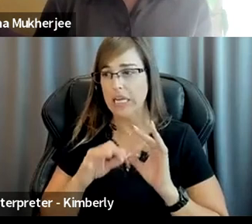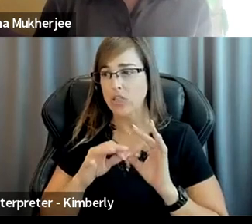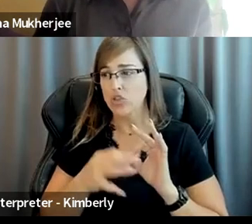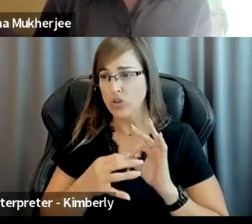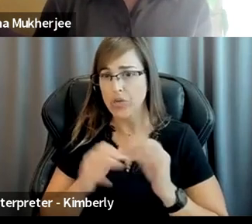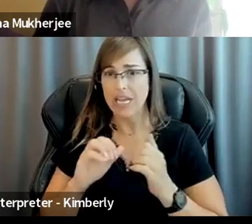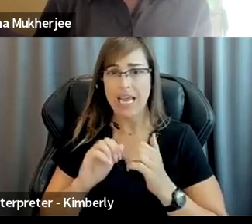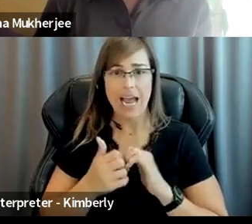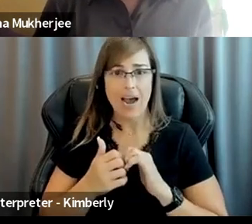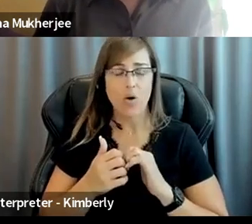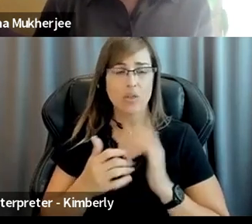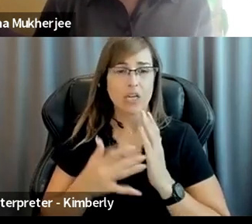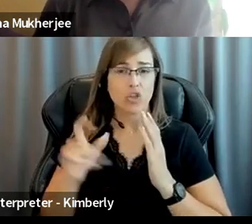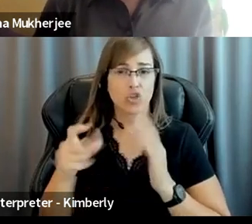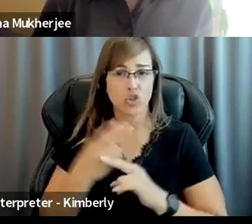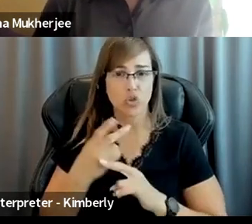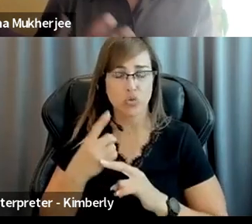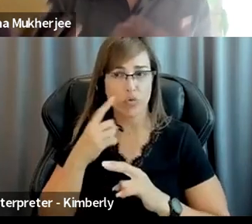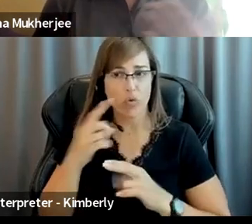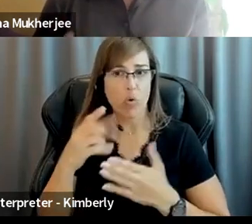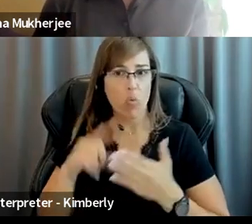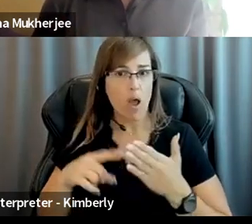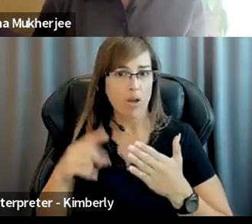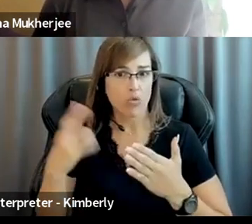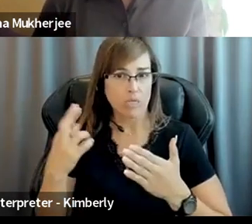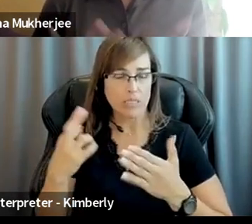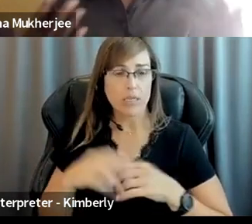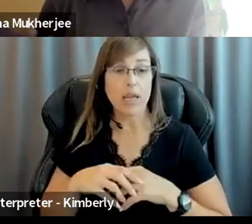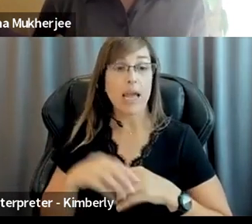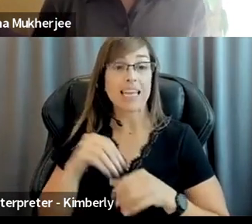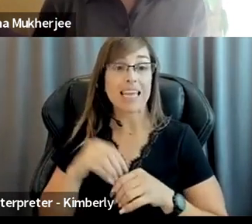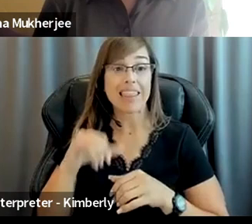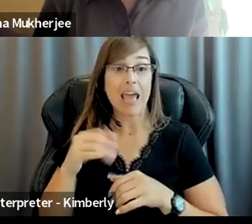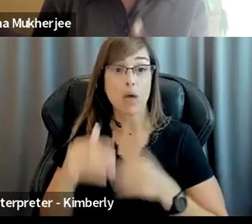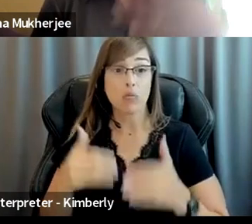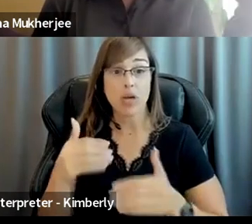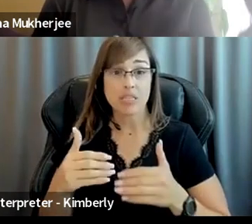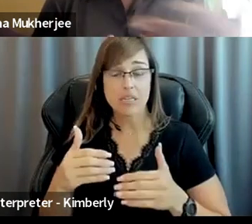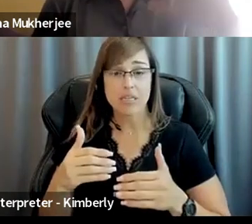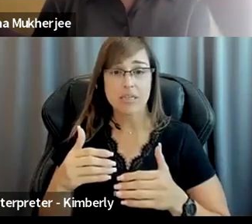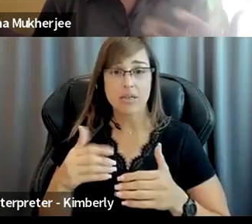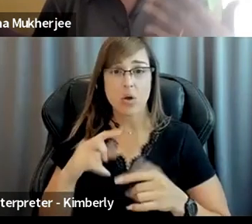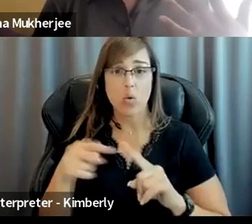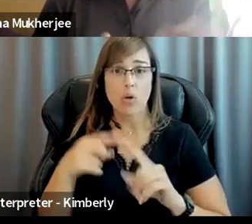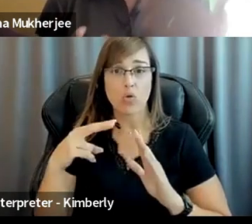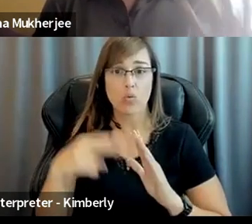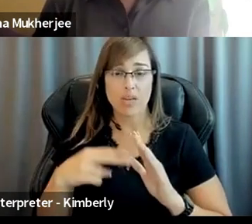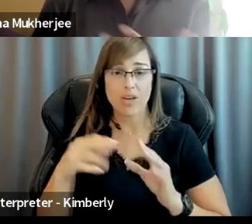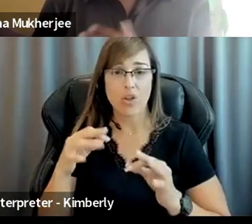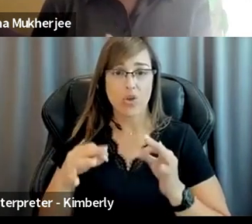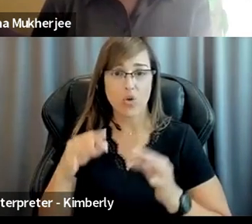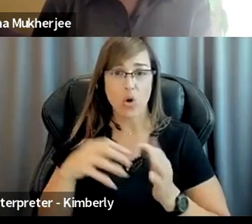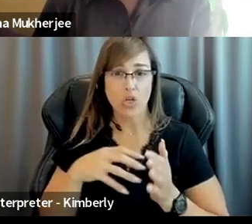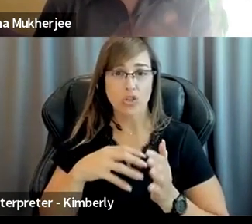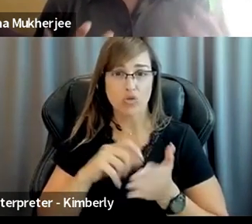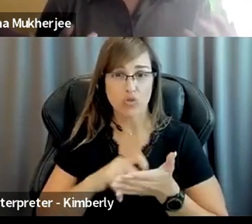these technologies be used towards what end. And in those processes, it's actually when you read the court, the